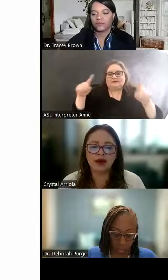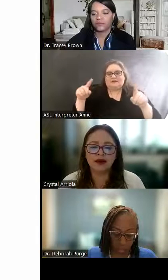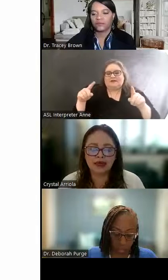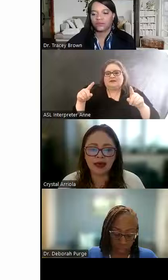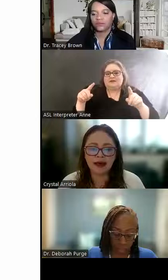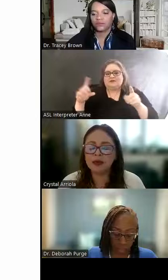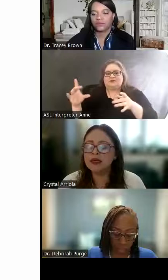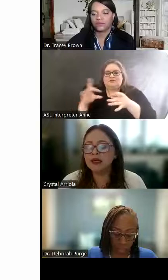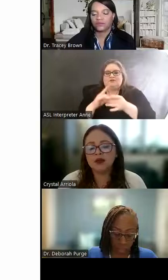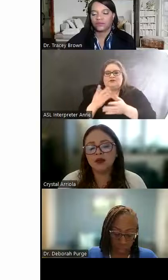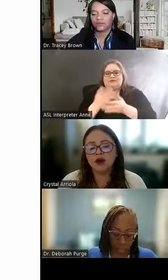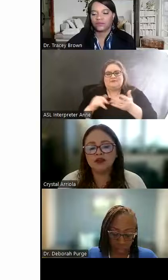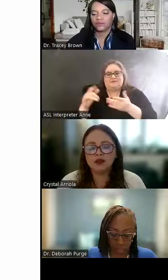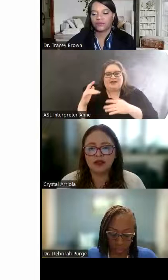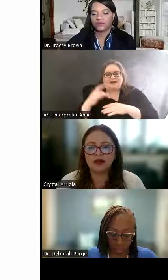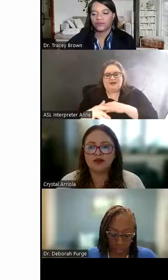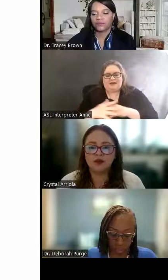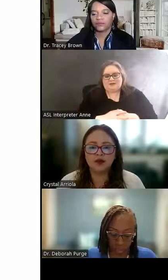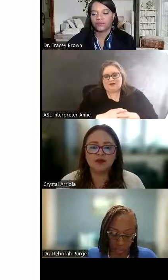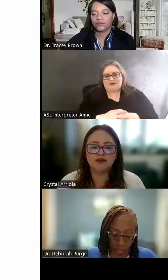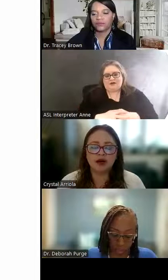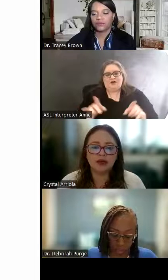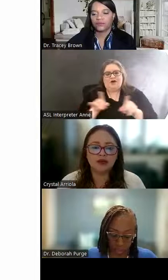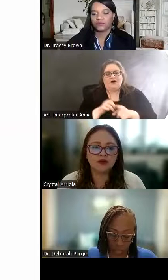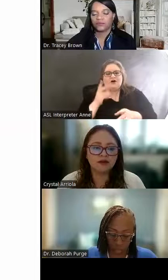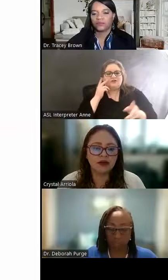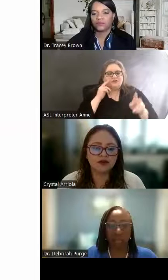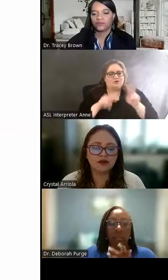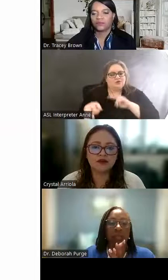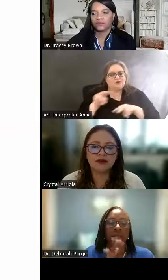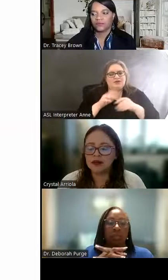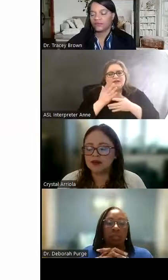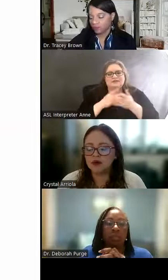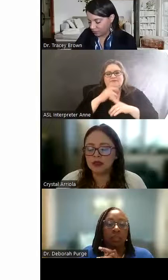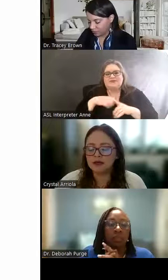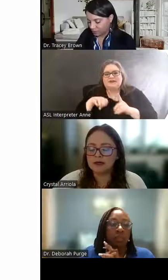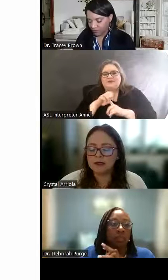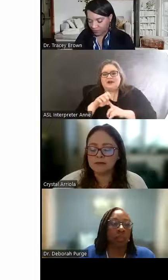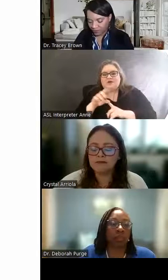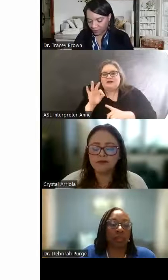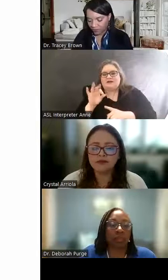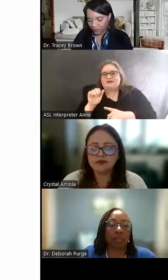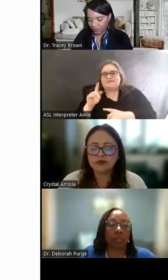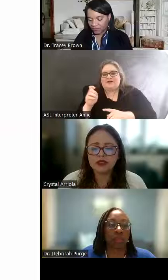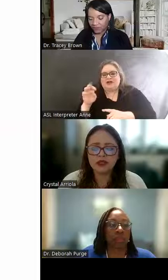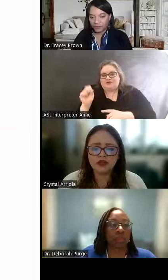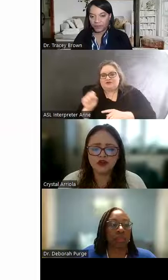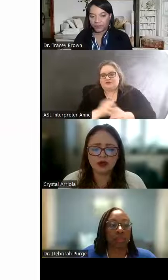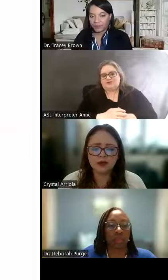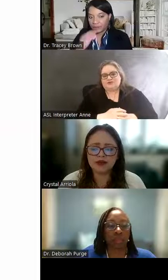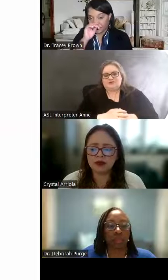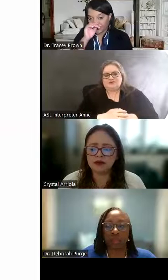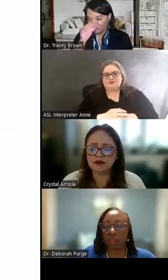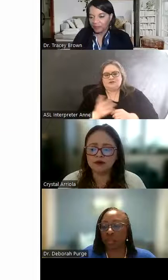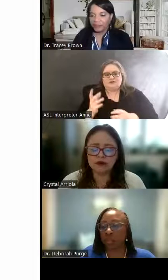of that gap. And then we're also looking at some of those environmental factors. So in